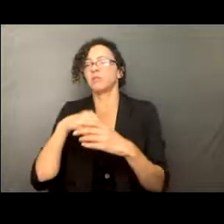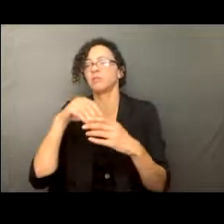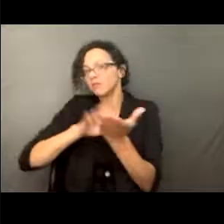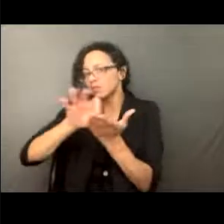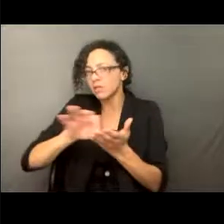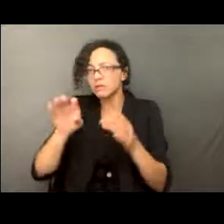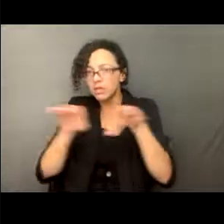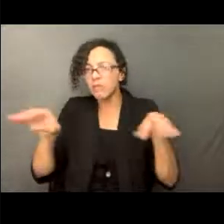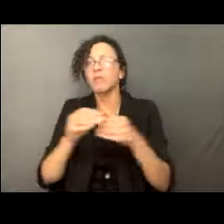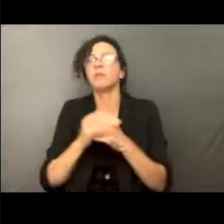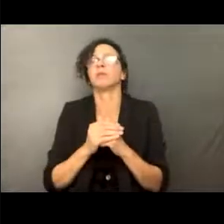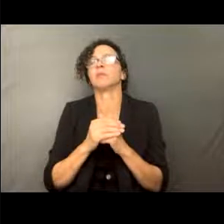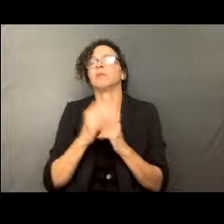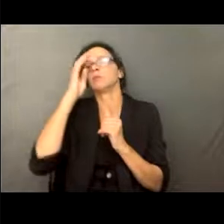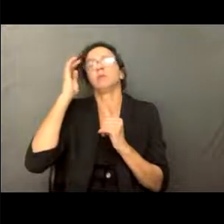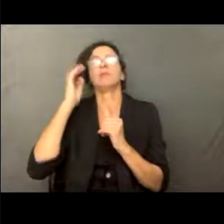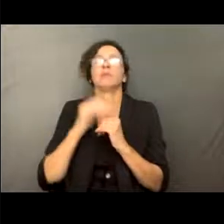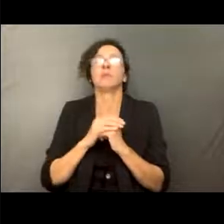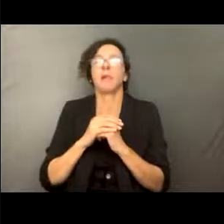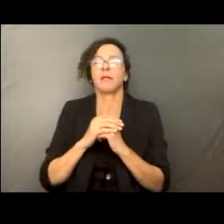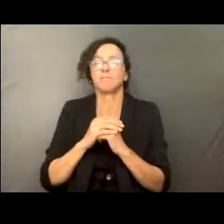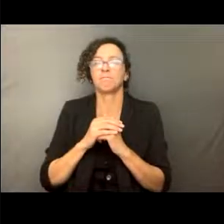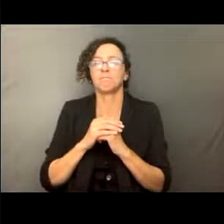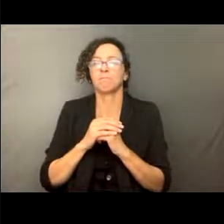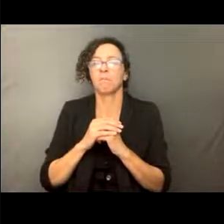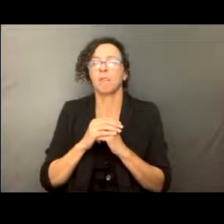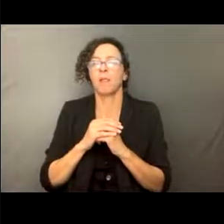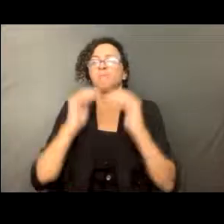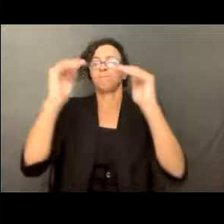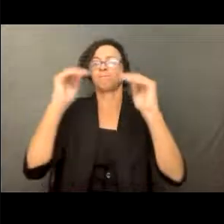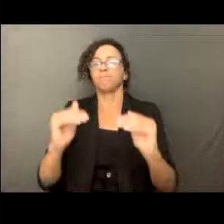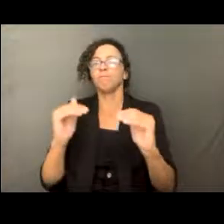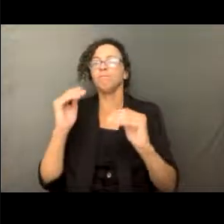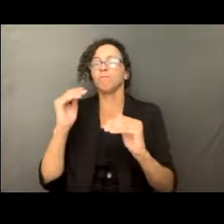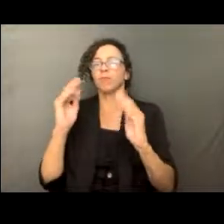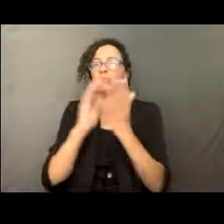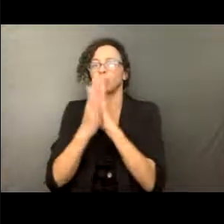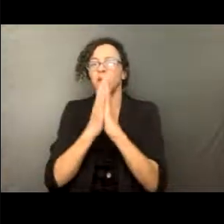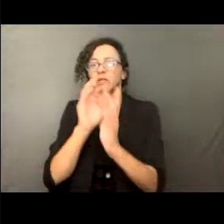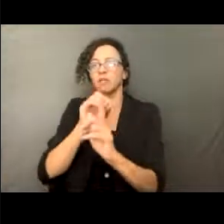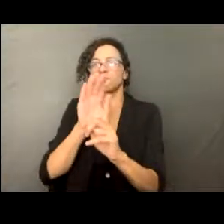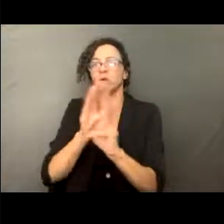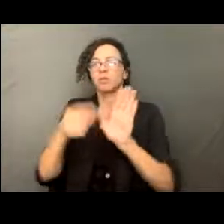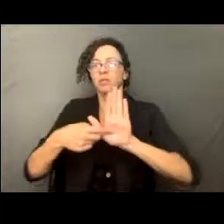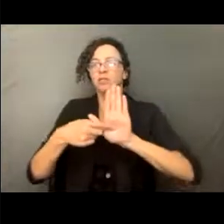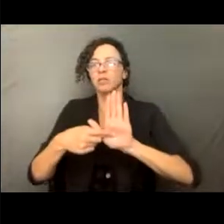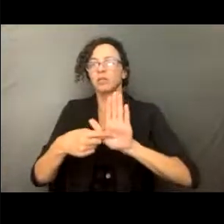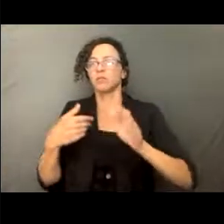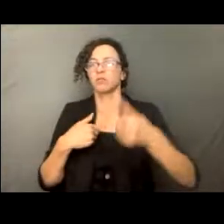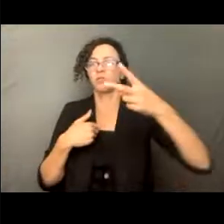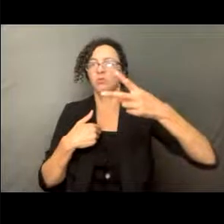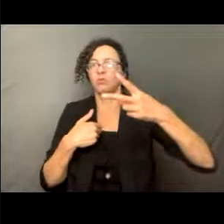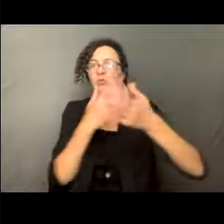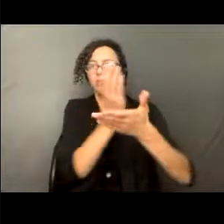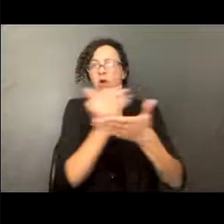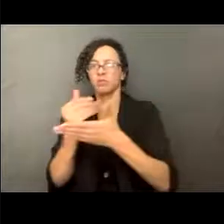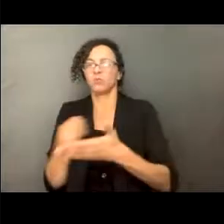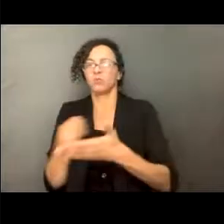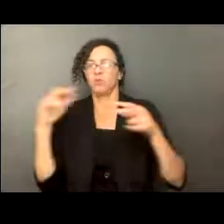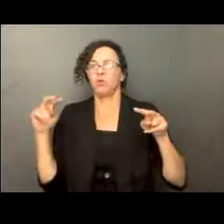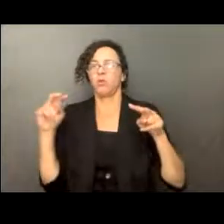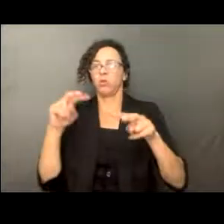transportation exposure indicators, there's 2 components to this. One, we're looking at traffic proximity and volume. And while I'll say that